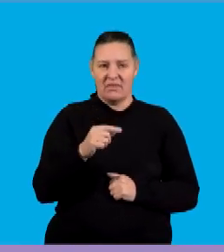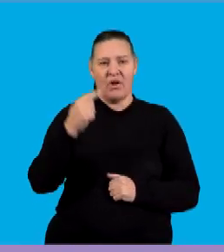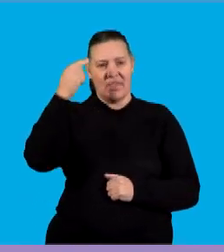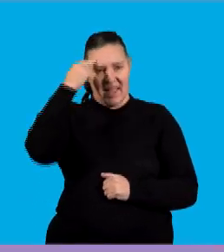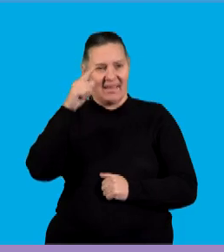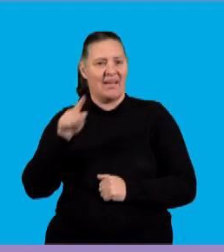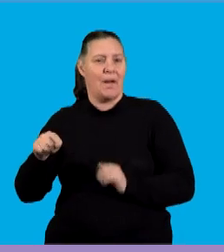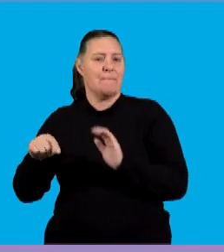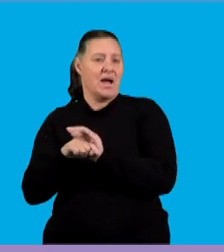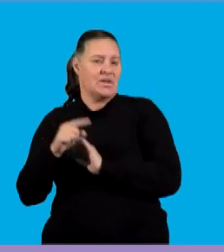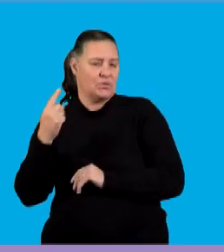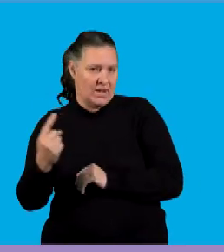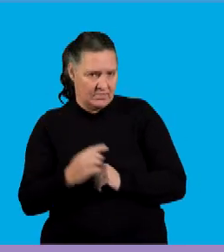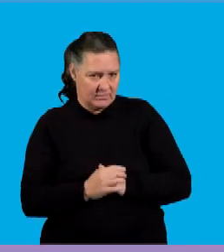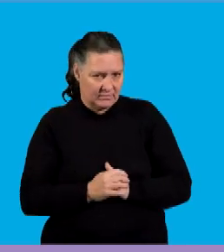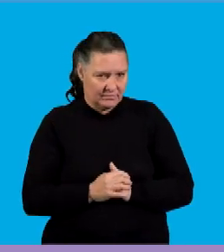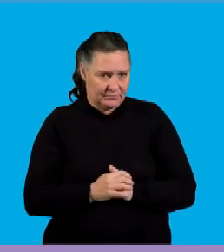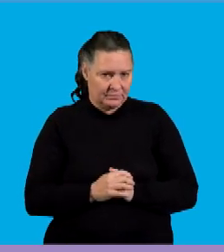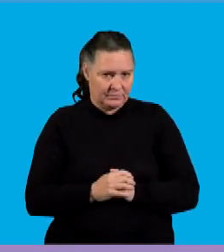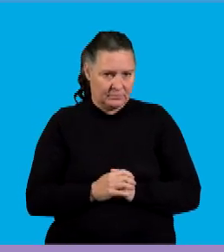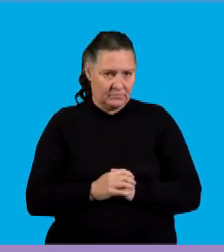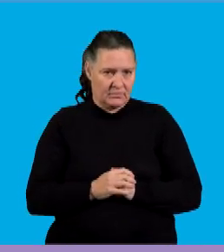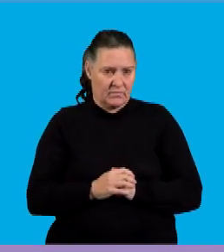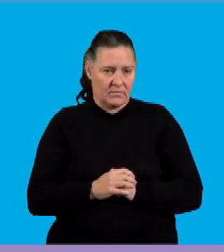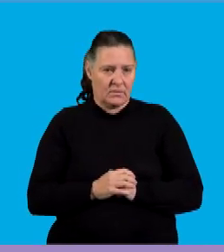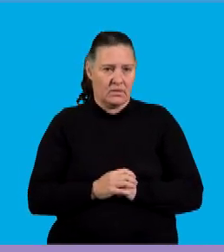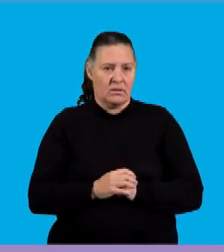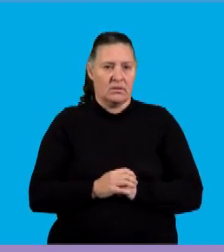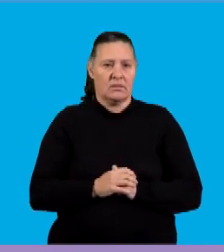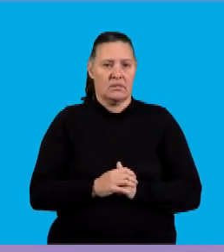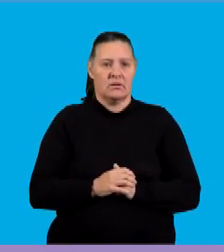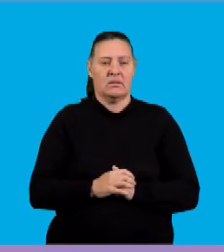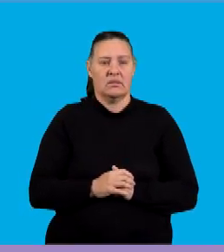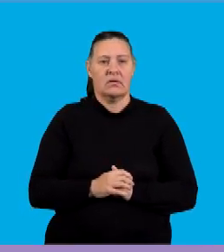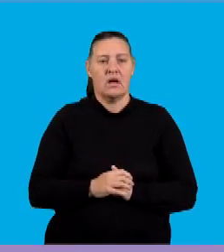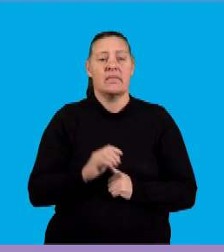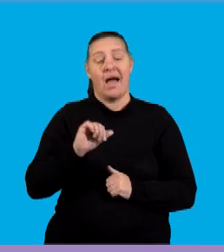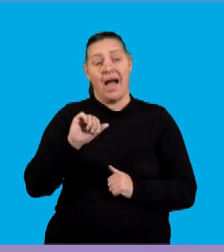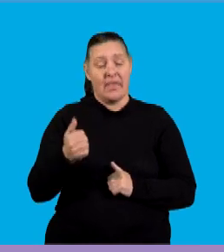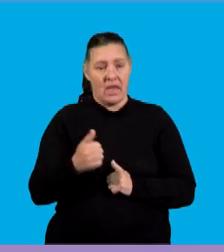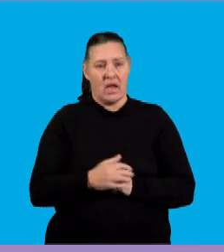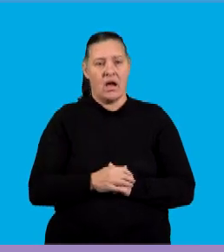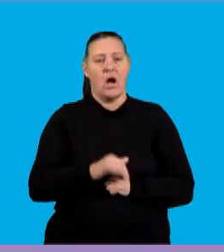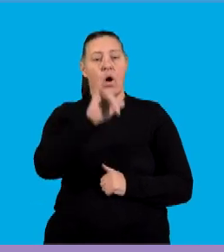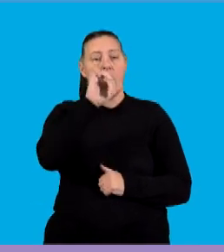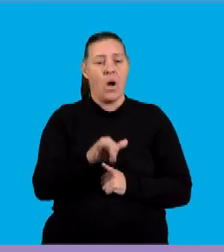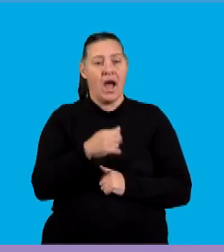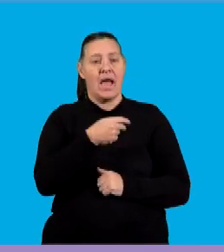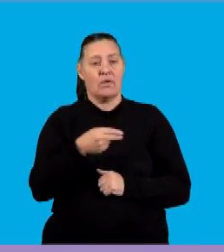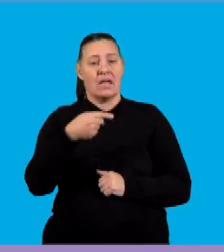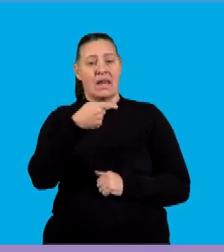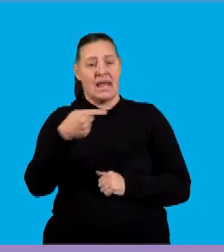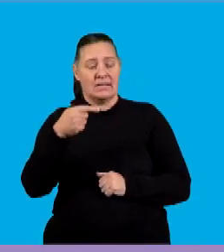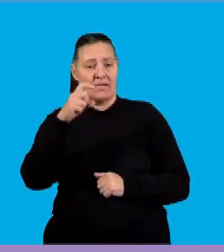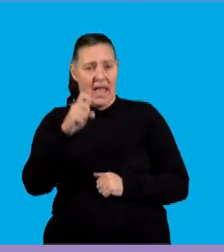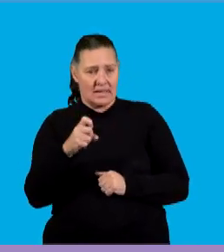a negative x plus 3. Now, remember, there are two ways of finding the y-intercept. You can